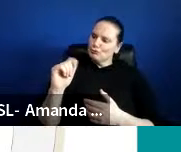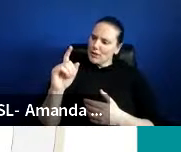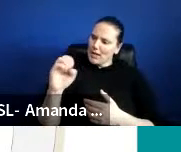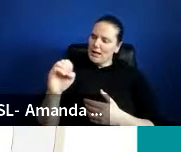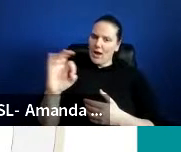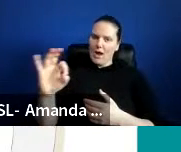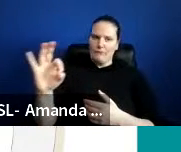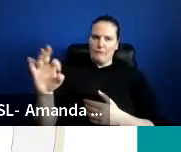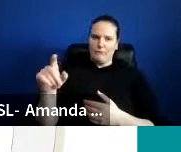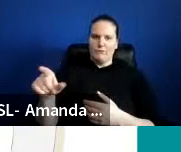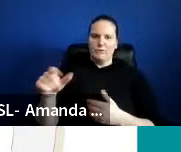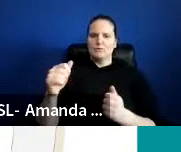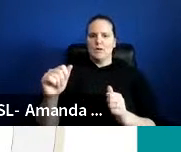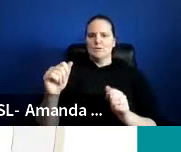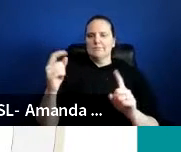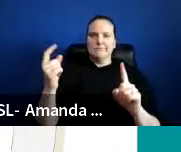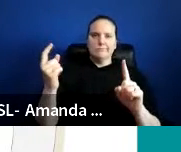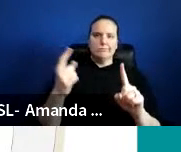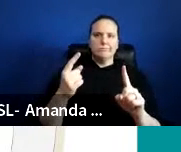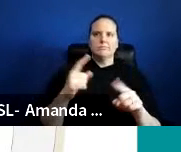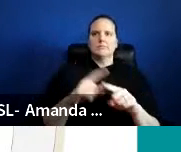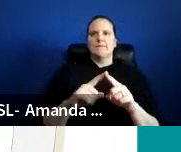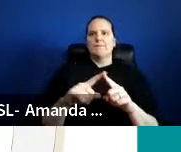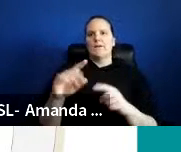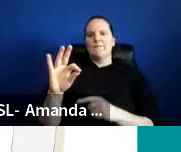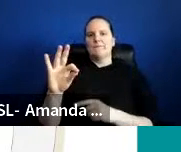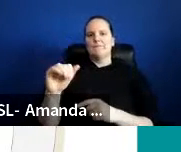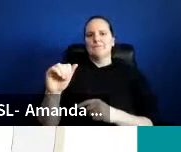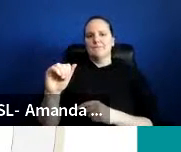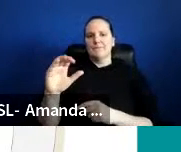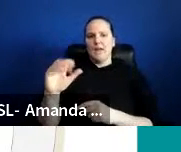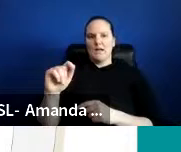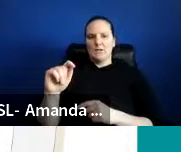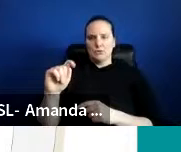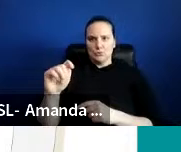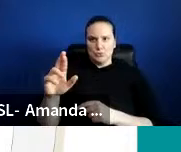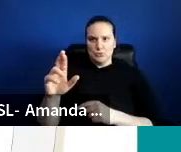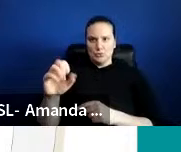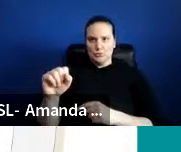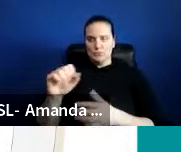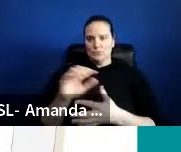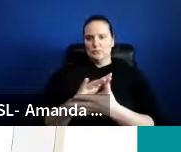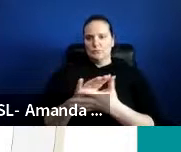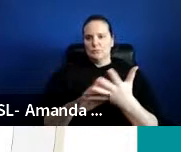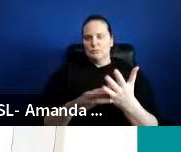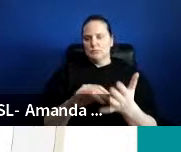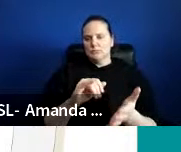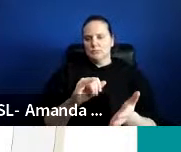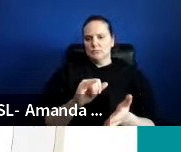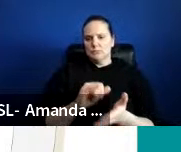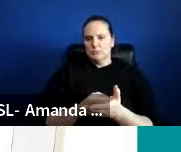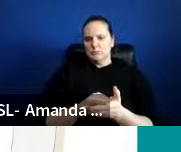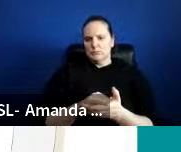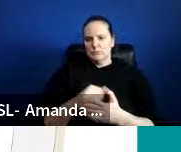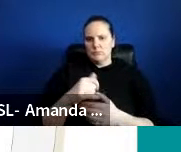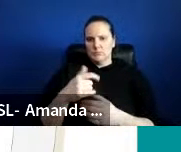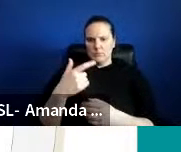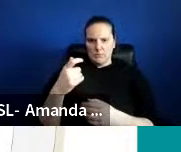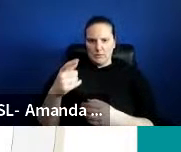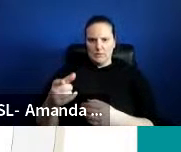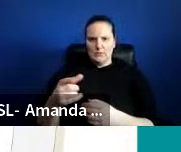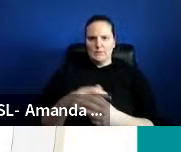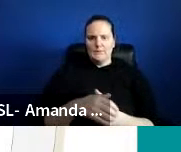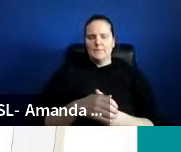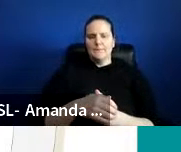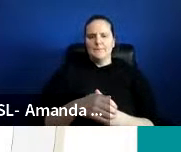the optimize all the different factors, and so as we really started, this is not form and